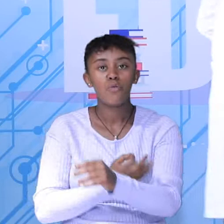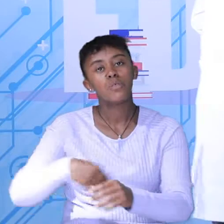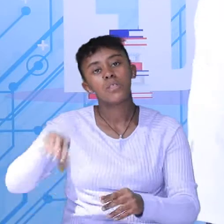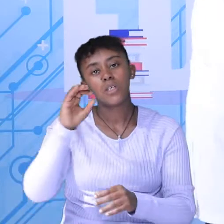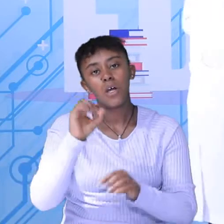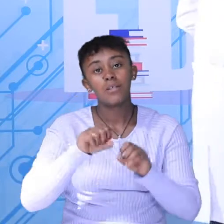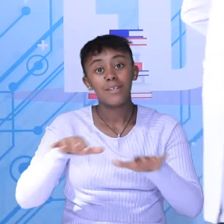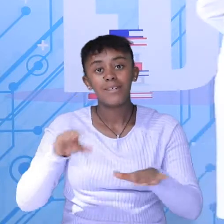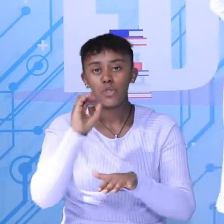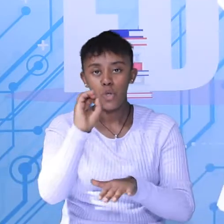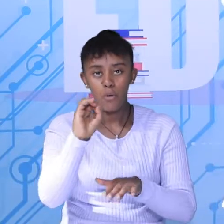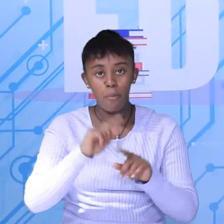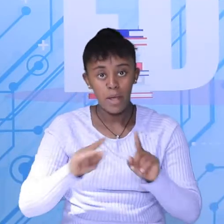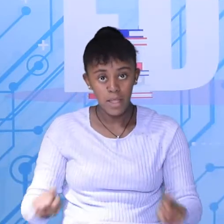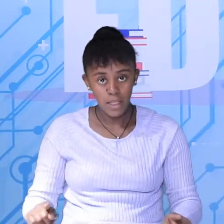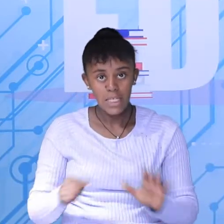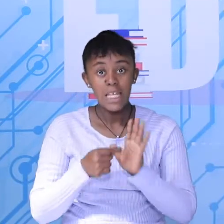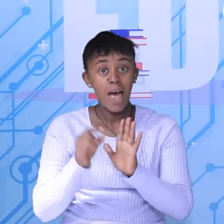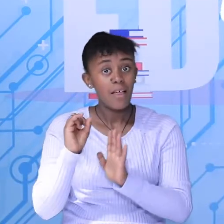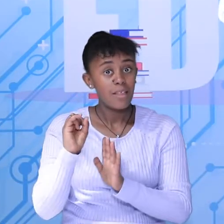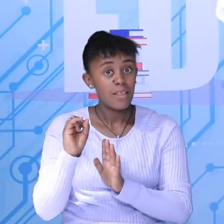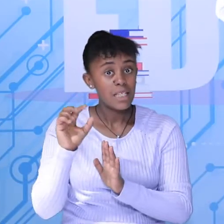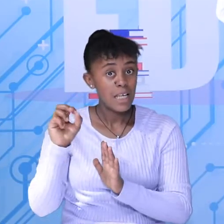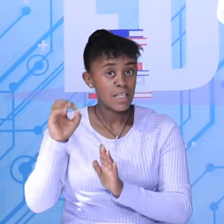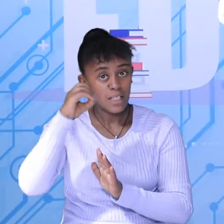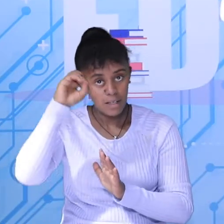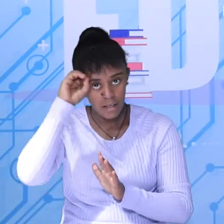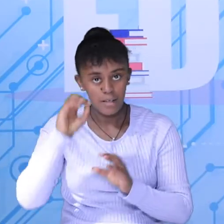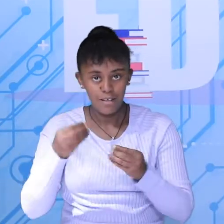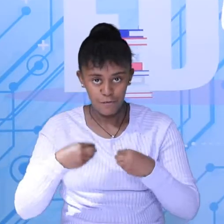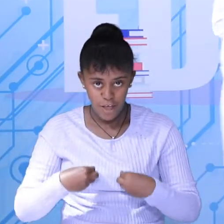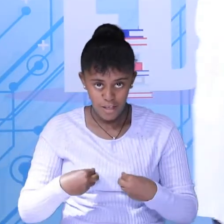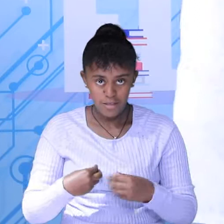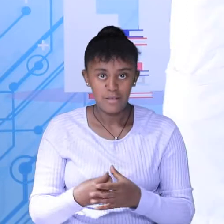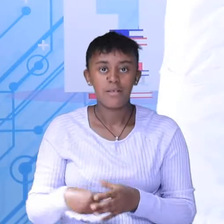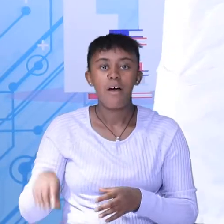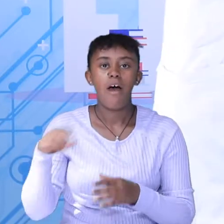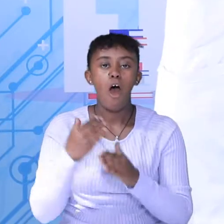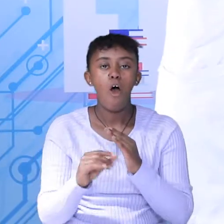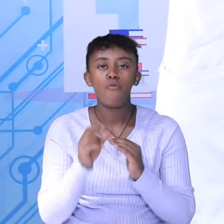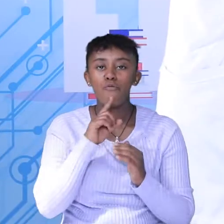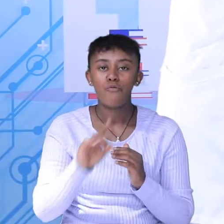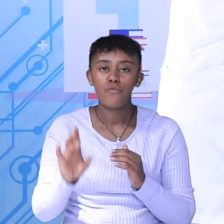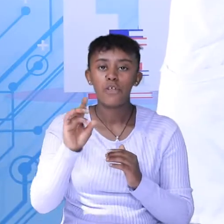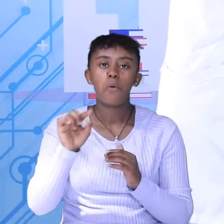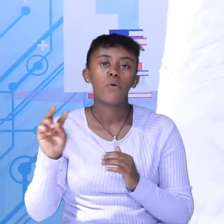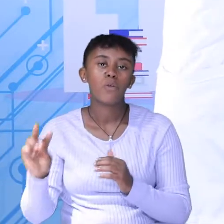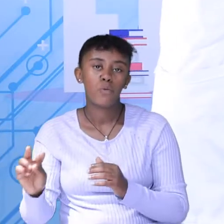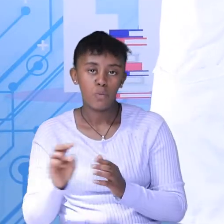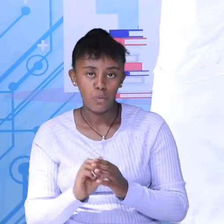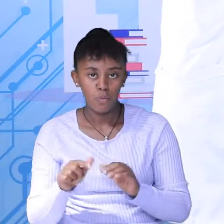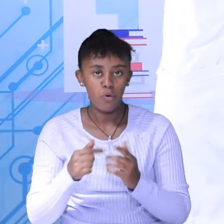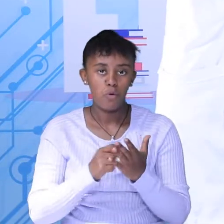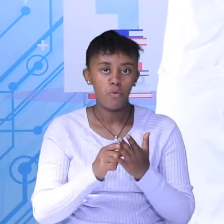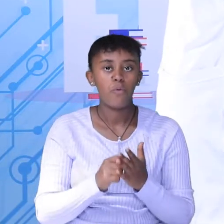0. Okay. But here we have sine 30 degrees and it gives us half of 7.2 here. We have